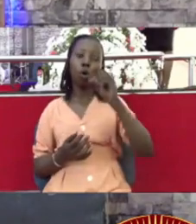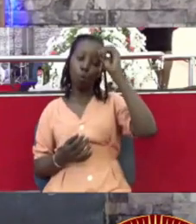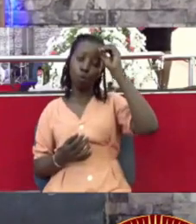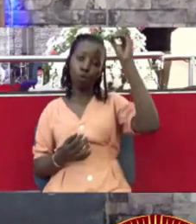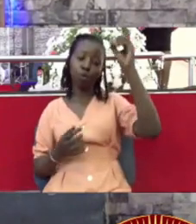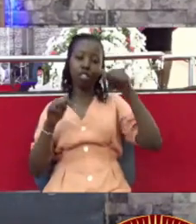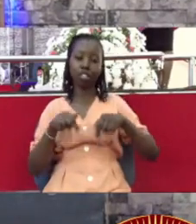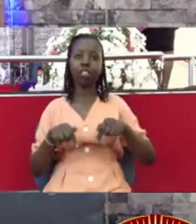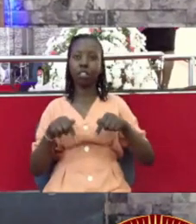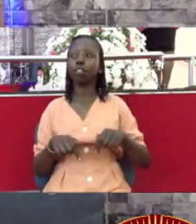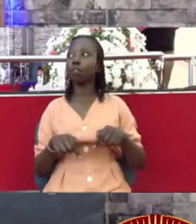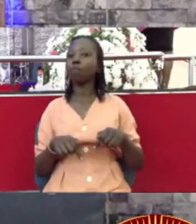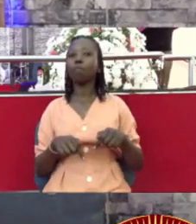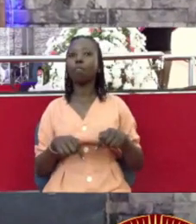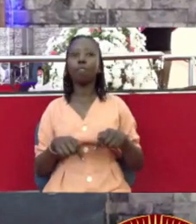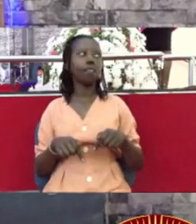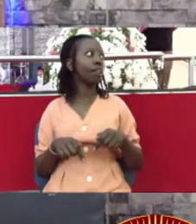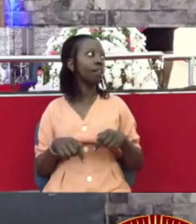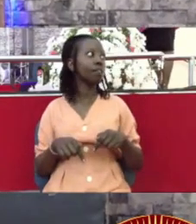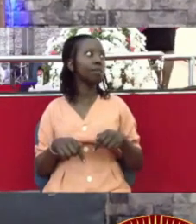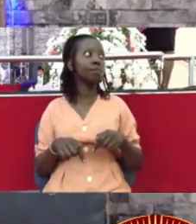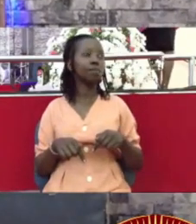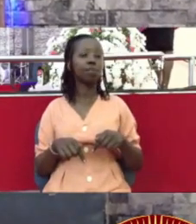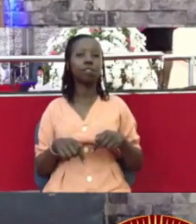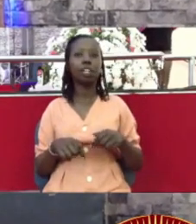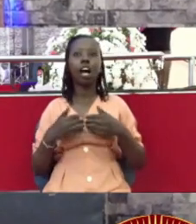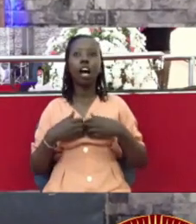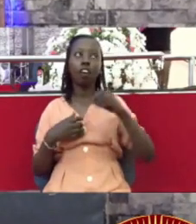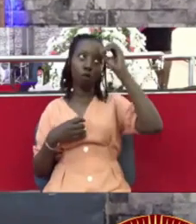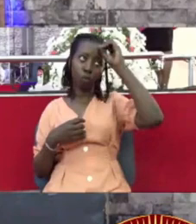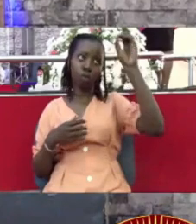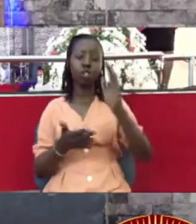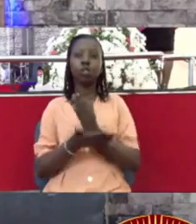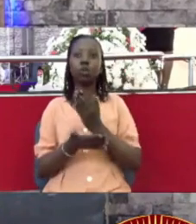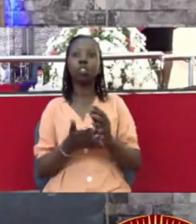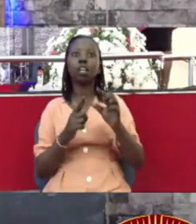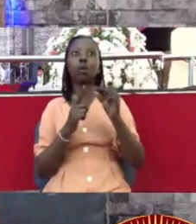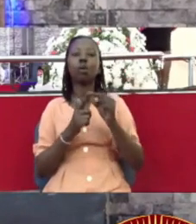wachungaji kwa sababu ya nafasi hii. To get an opportunity to share the word of God.